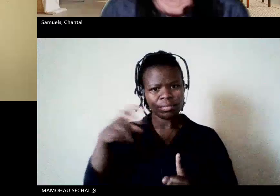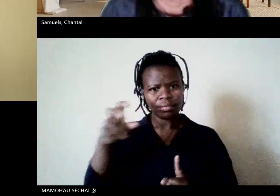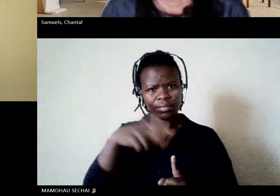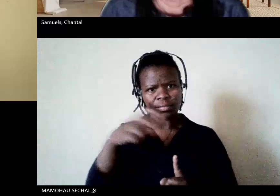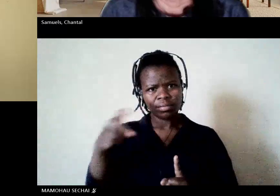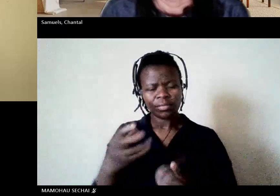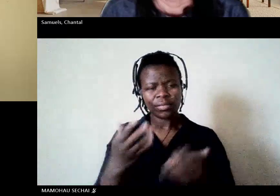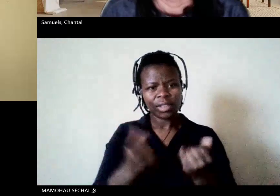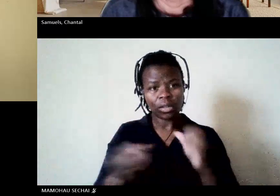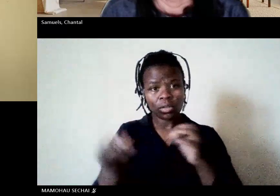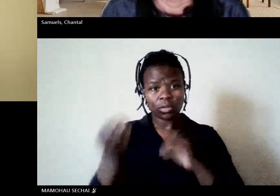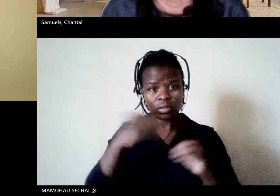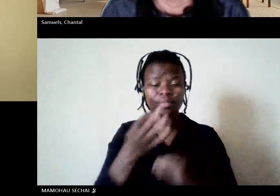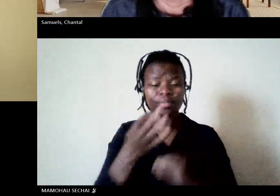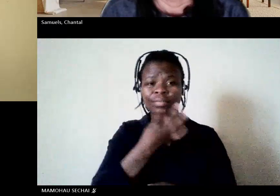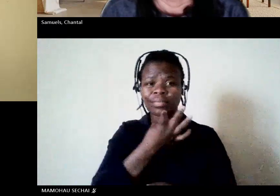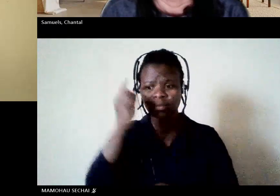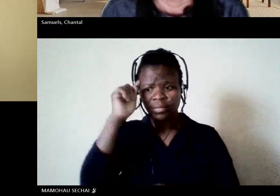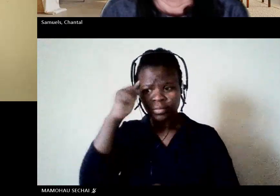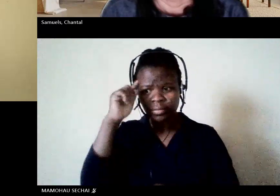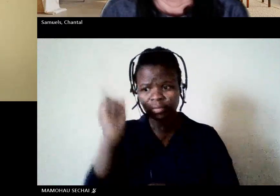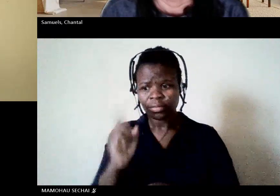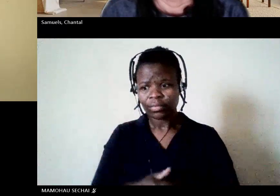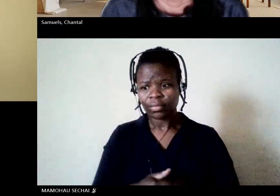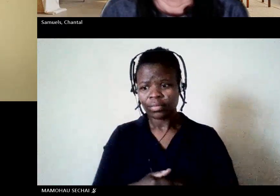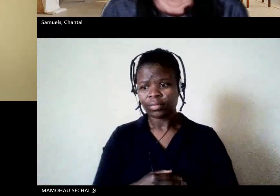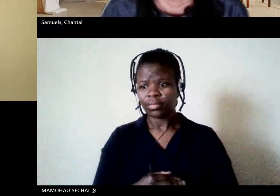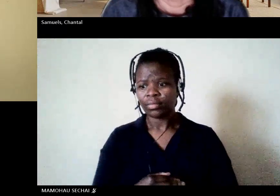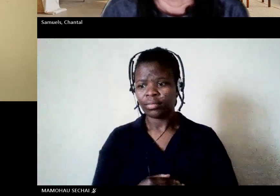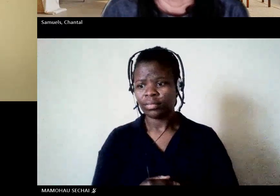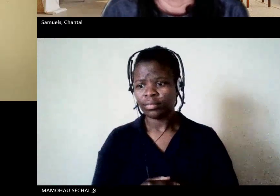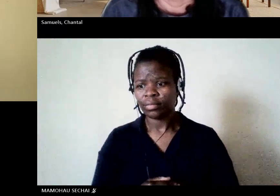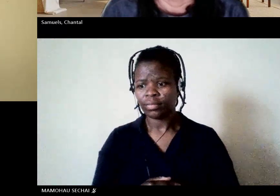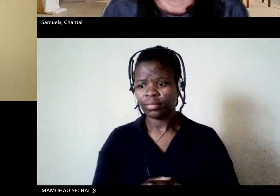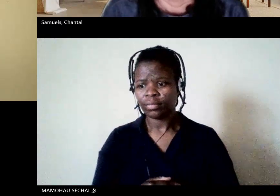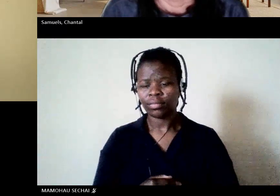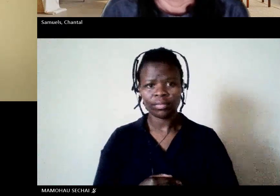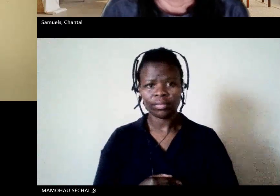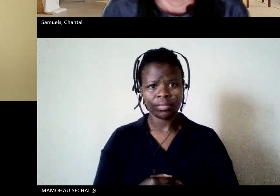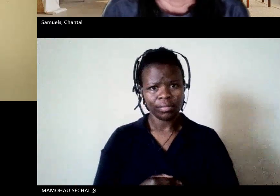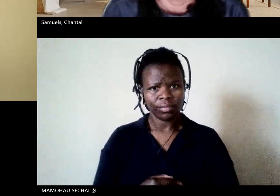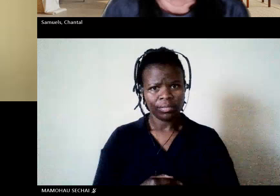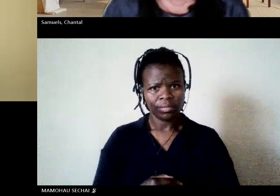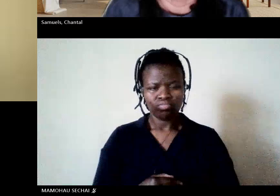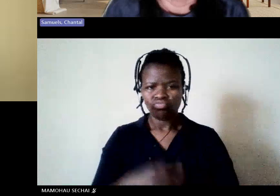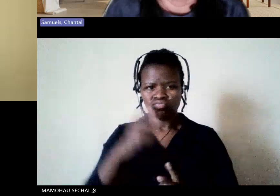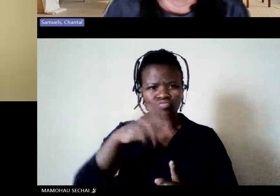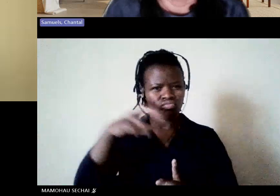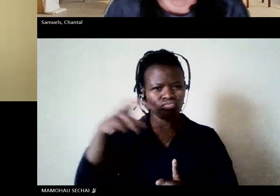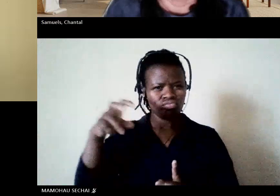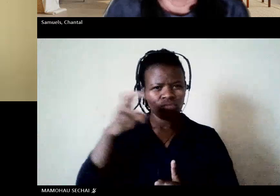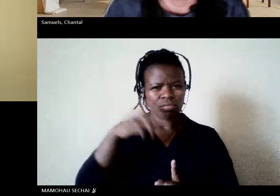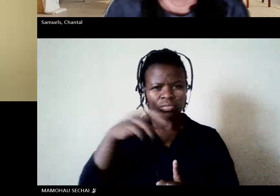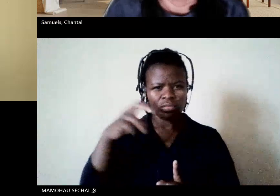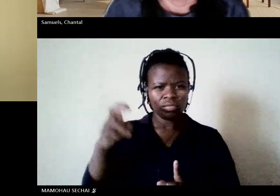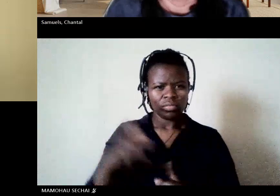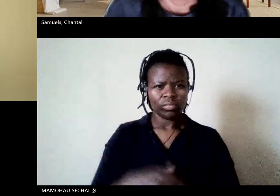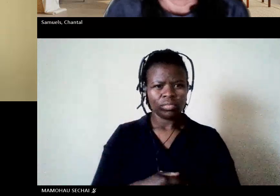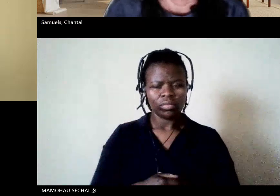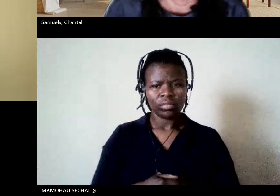the major challenges in disability inclusion is the gap between legal recognition and lived reality. So,